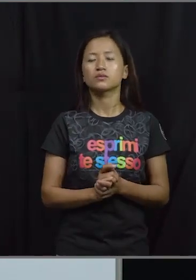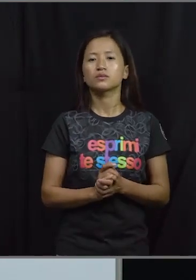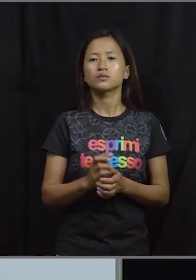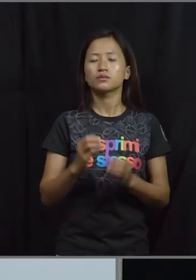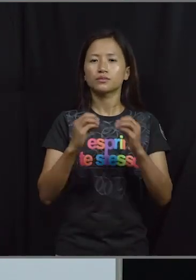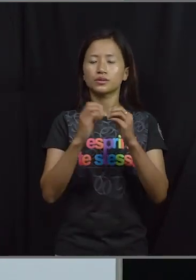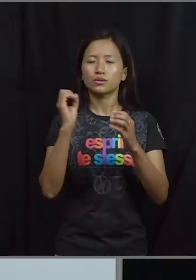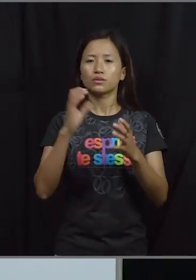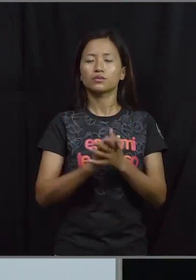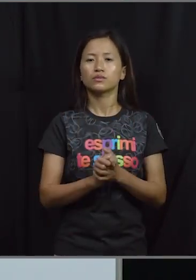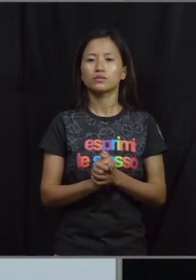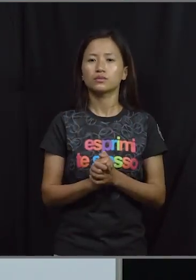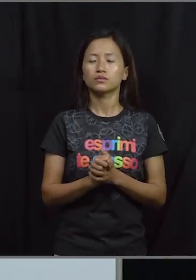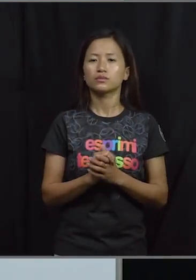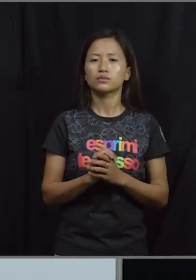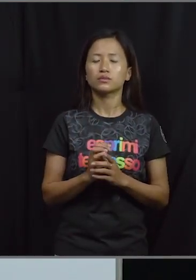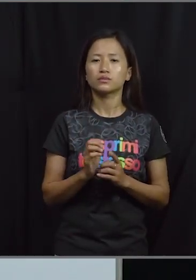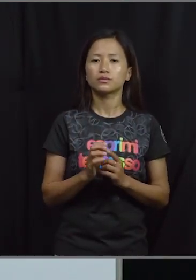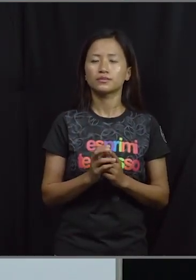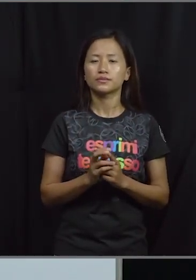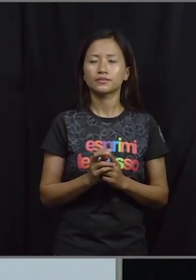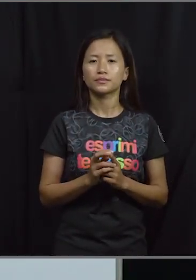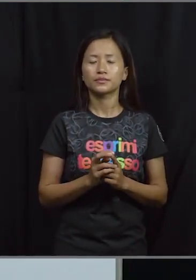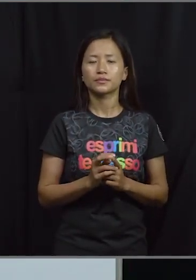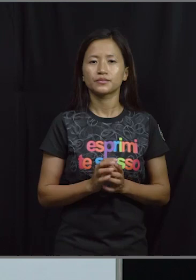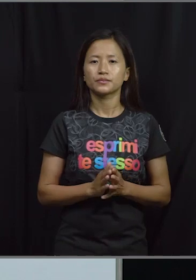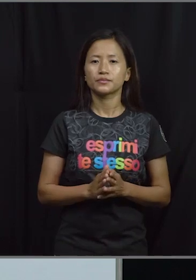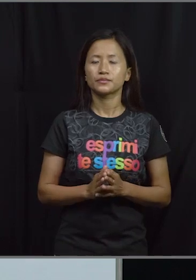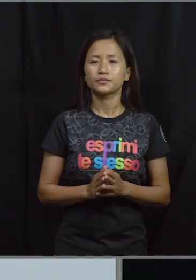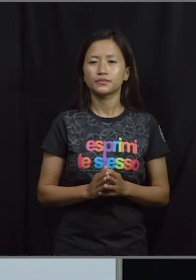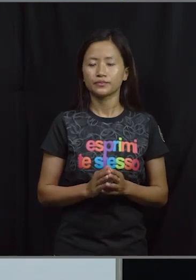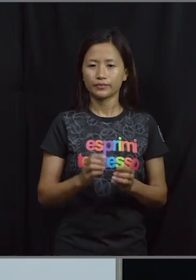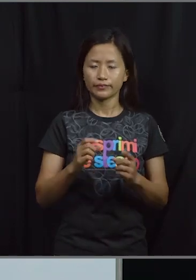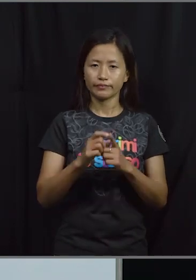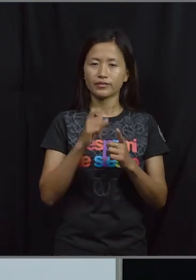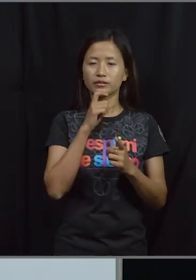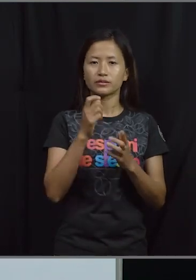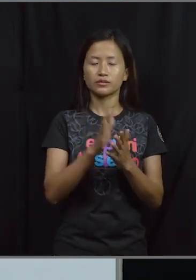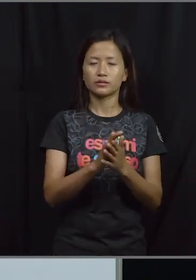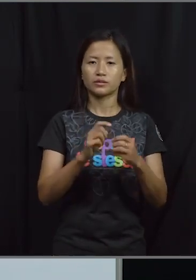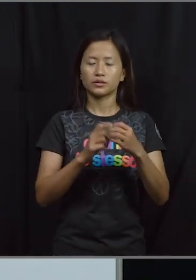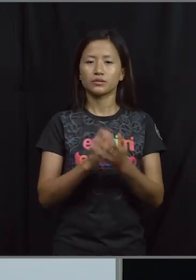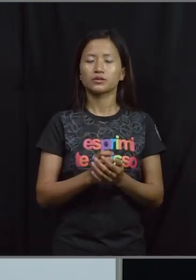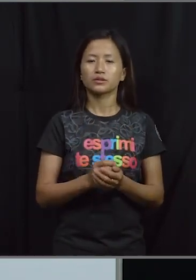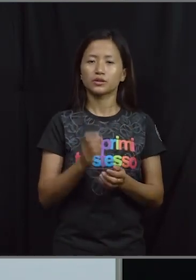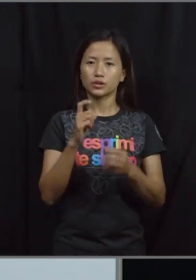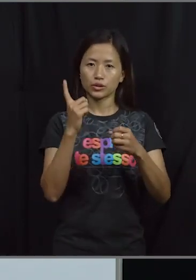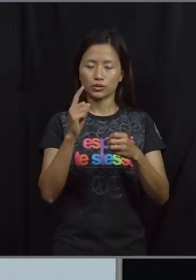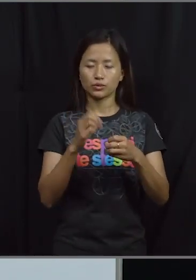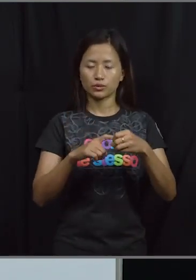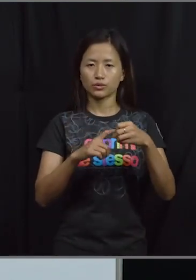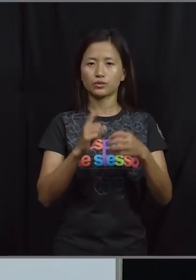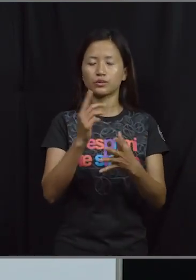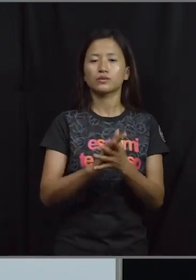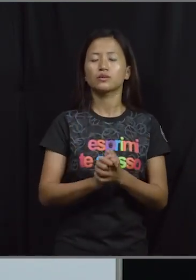to BO, let's say. When price falls, then, demand increases from Q to Q1. It's increasing. Now,